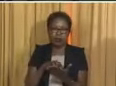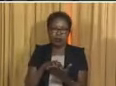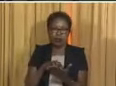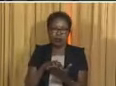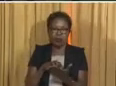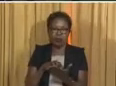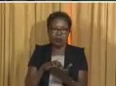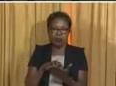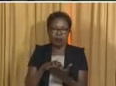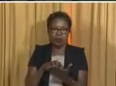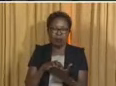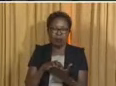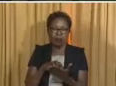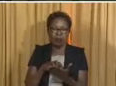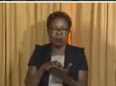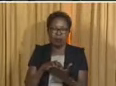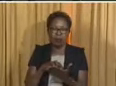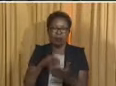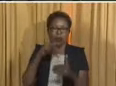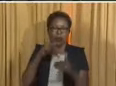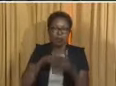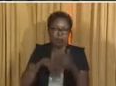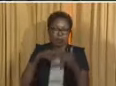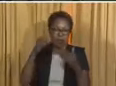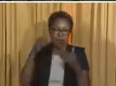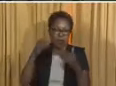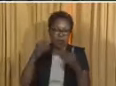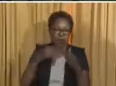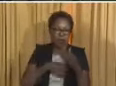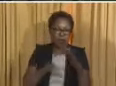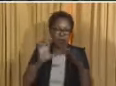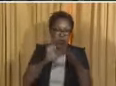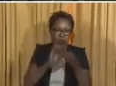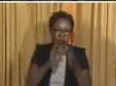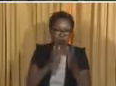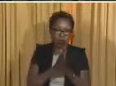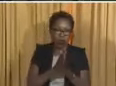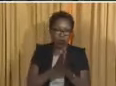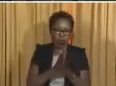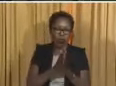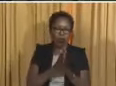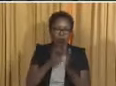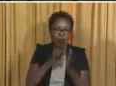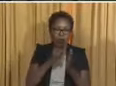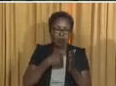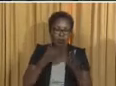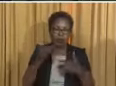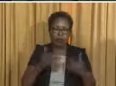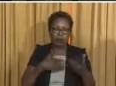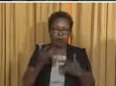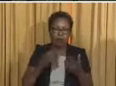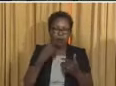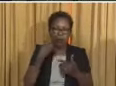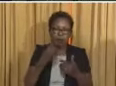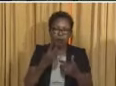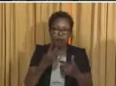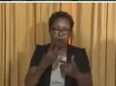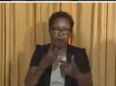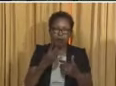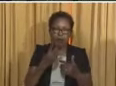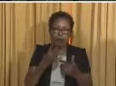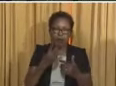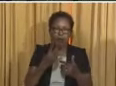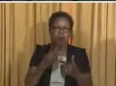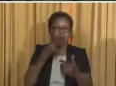In light, and I've laid out the decisions, in light of all those decisions above, it is my considered view that the issue before us is one that cannot be